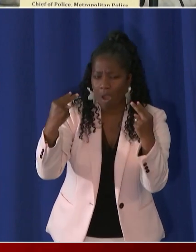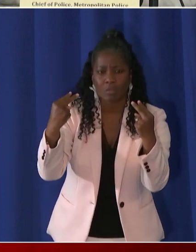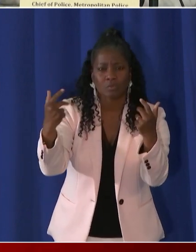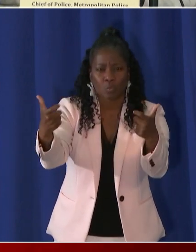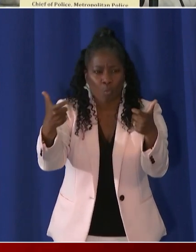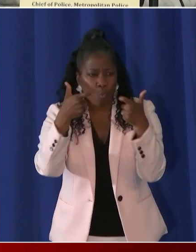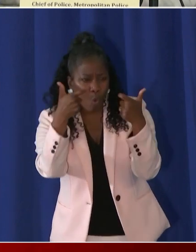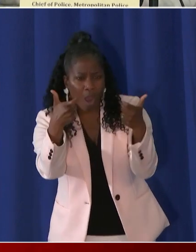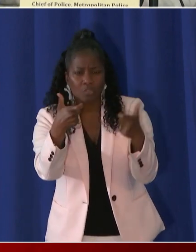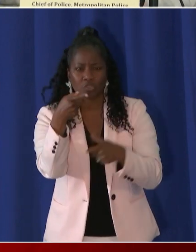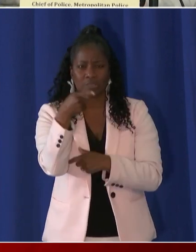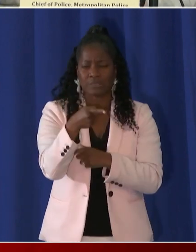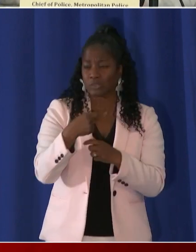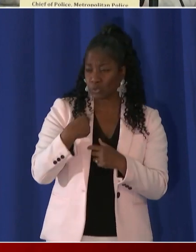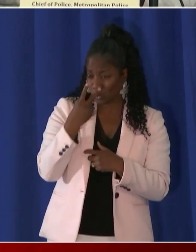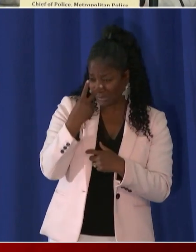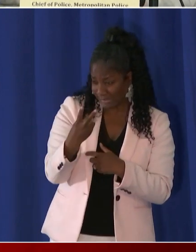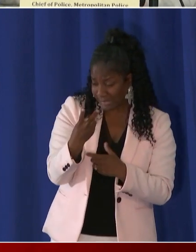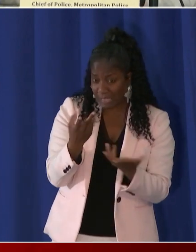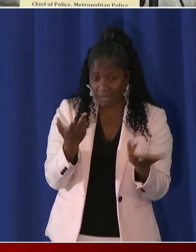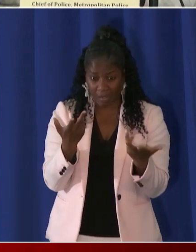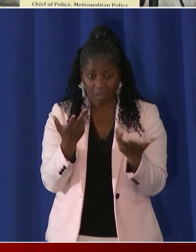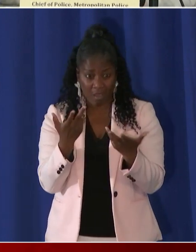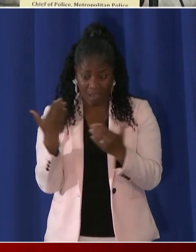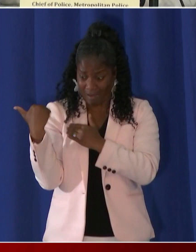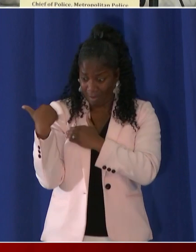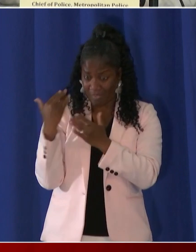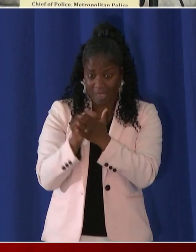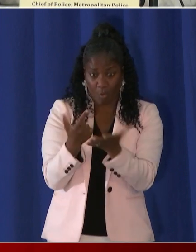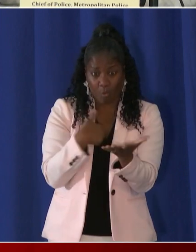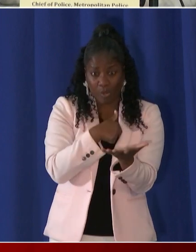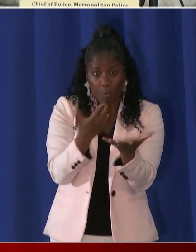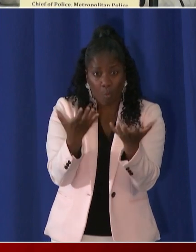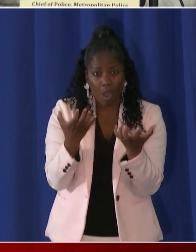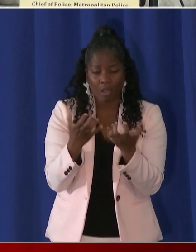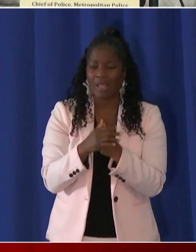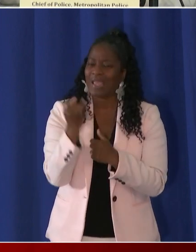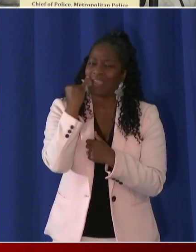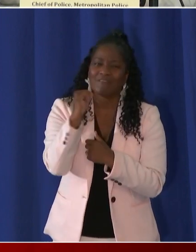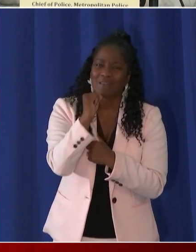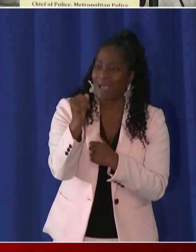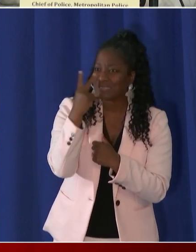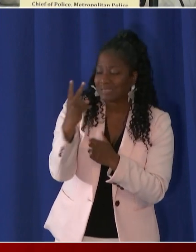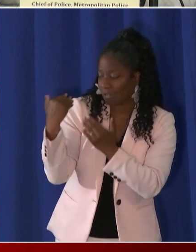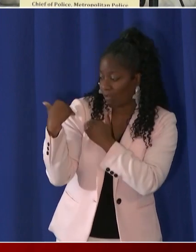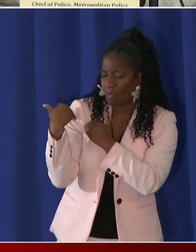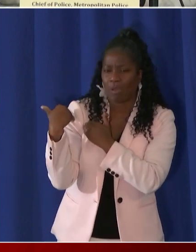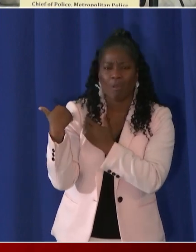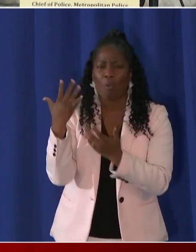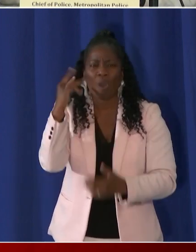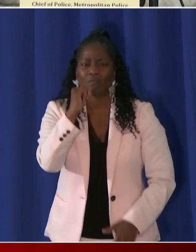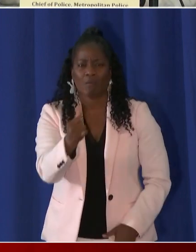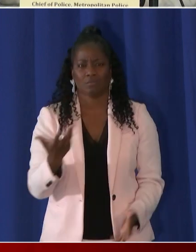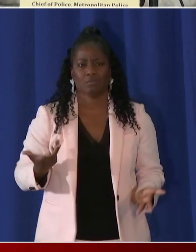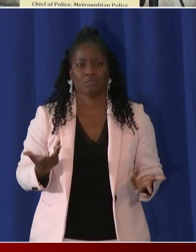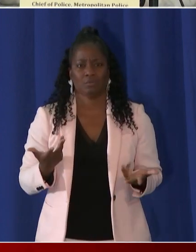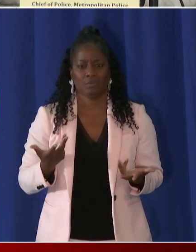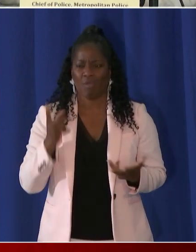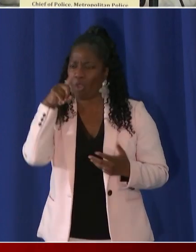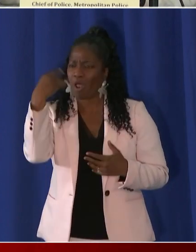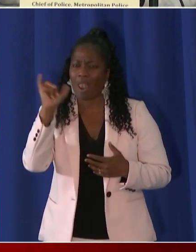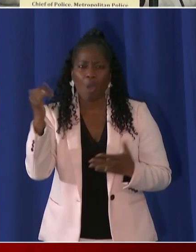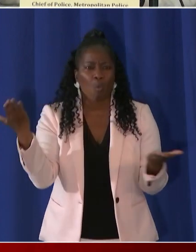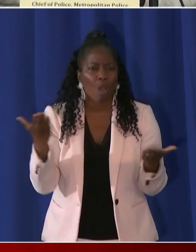we truly seeing the accountability that we want? And if not, then why not? What does that look like? Who